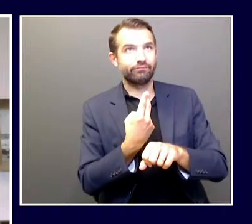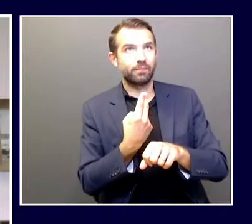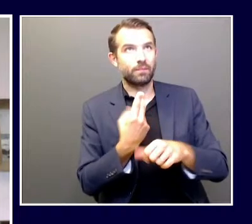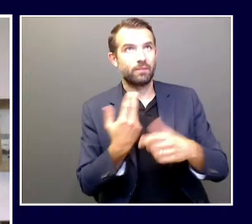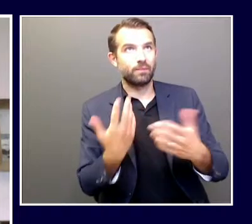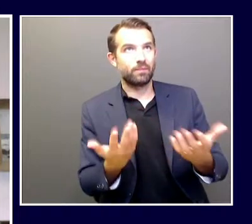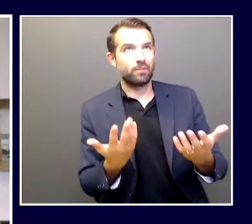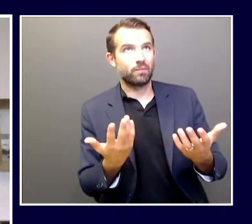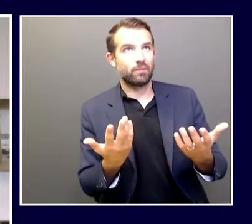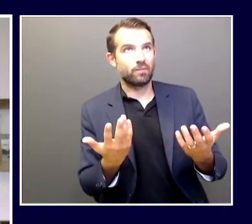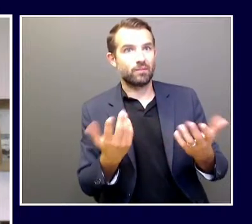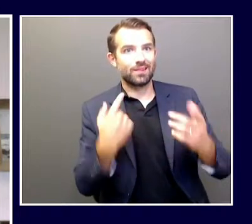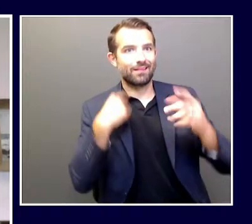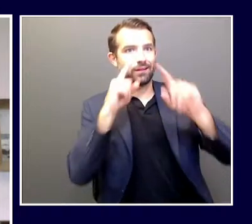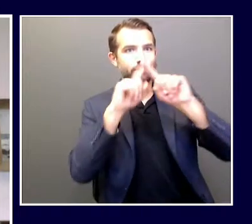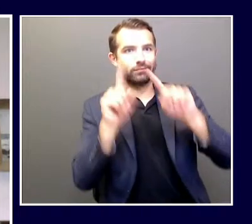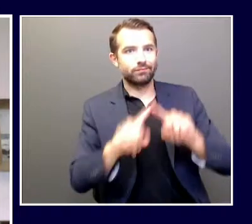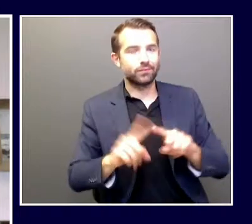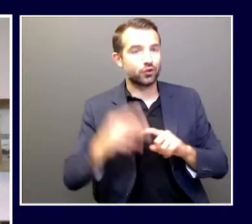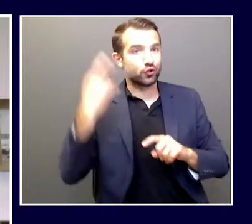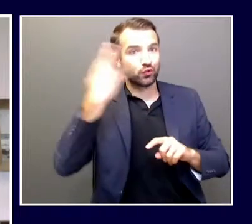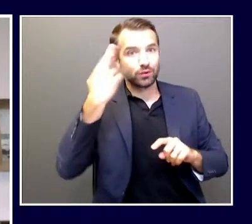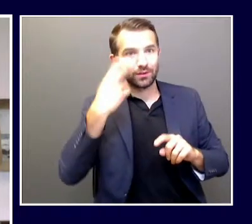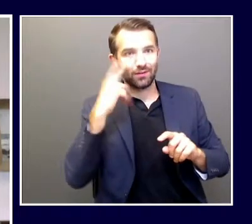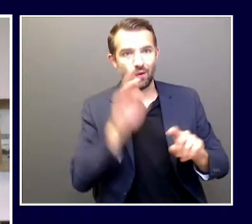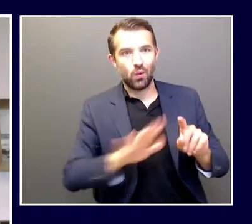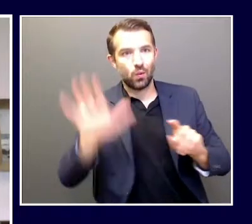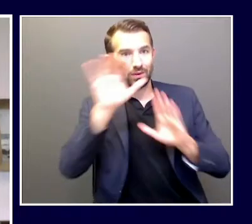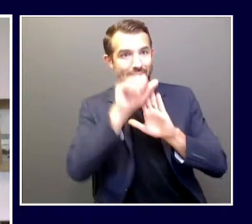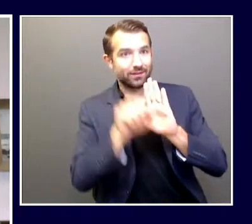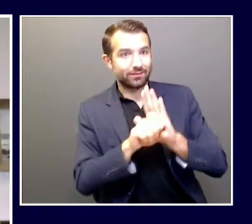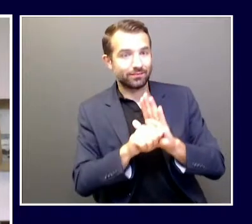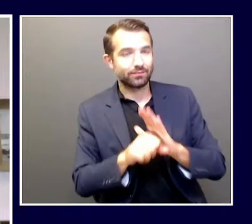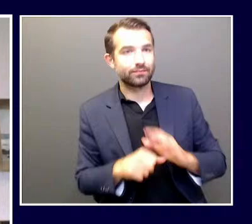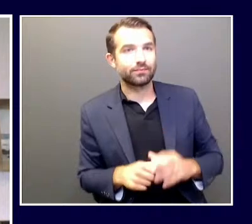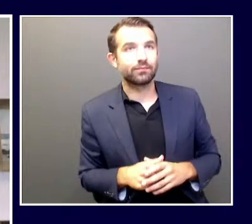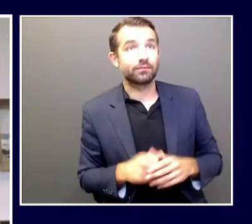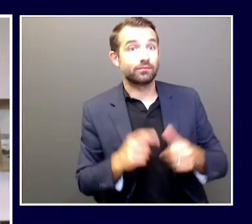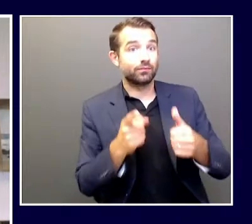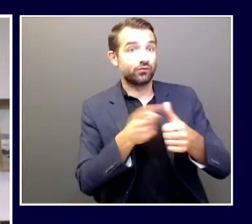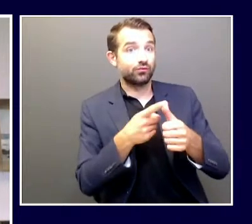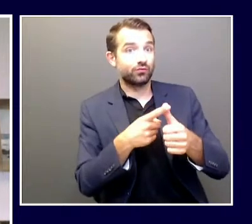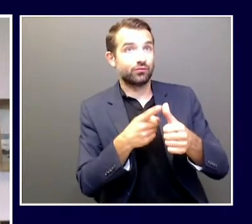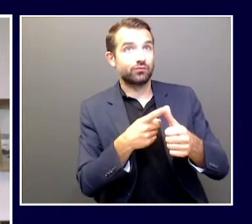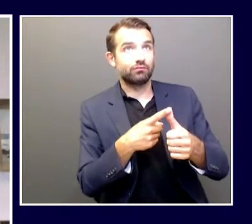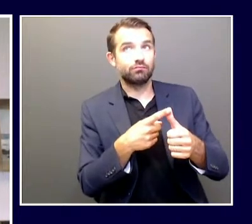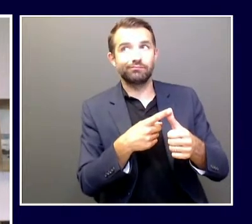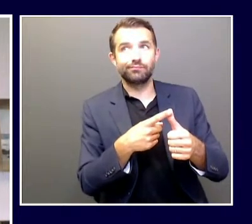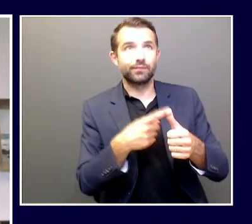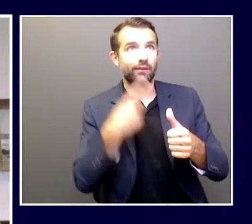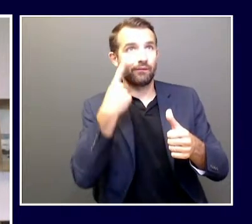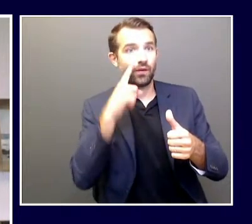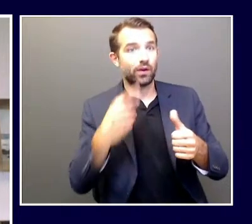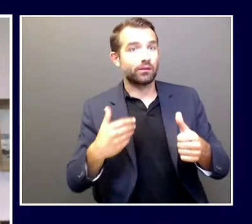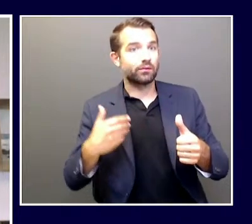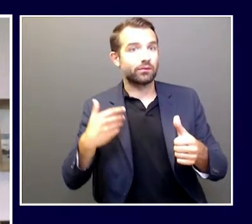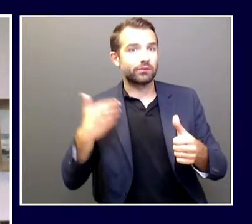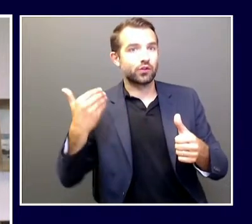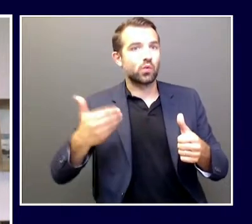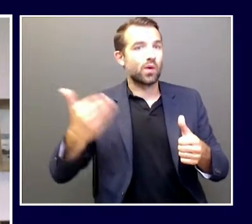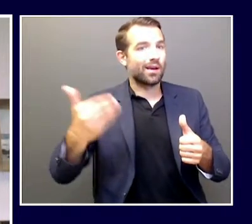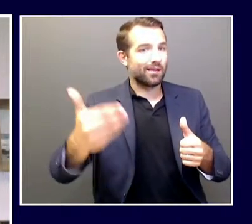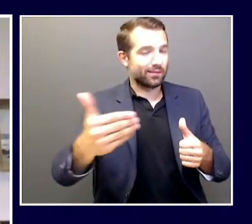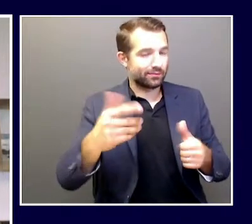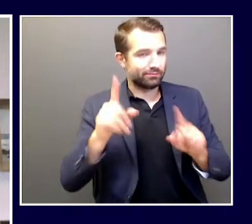frequent testing for individuals who are going into higher risk situations. So, for example, before someone's shift, having